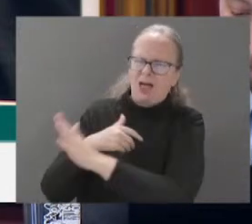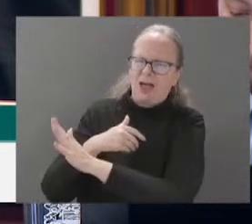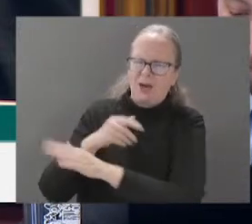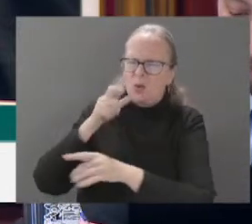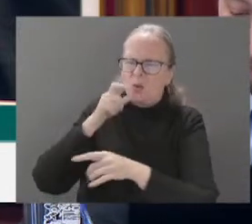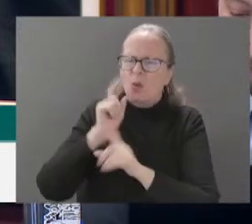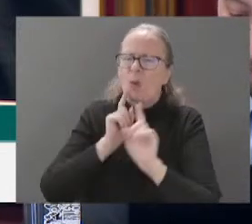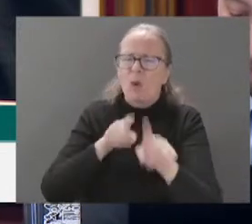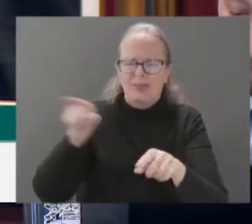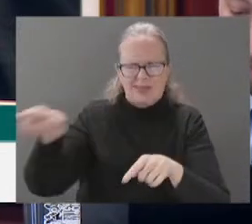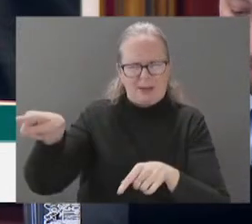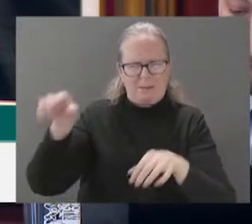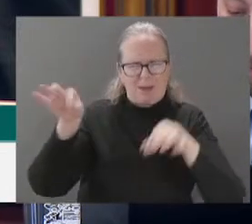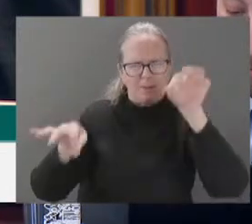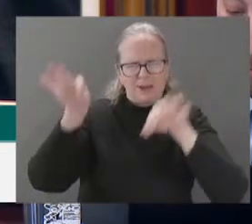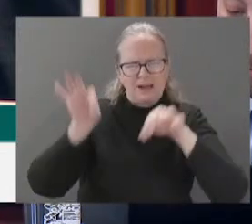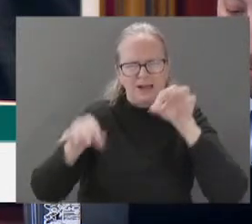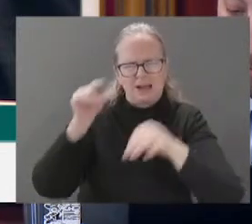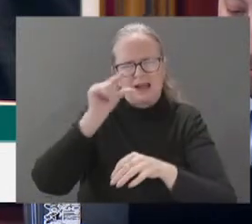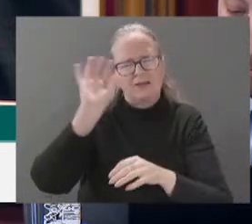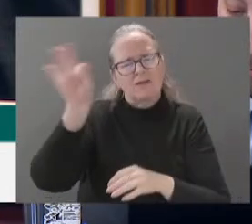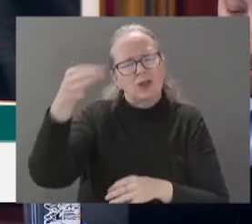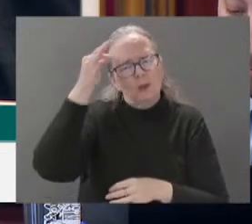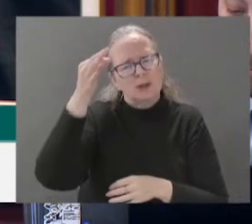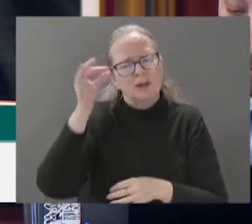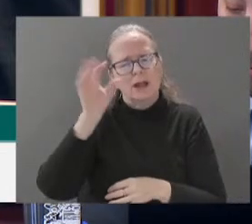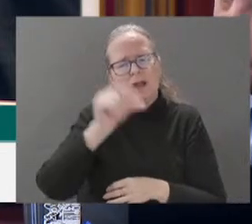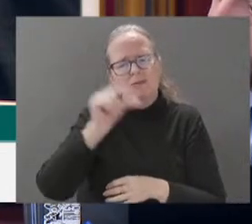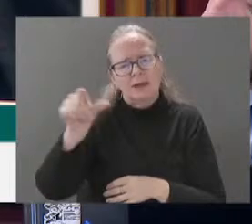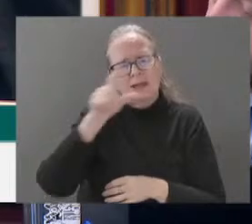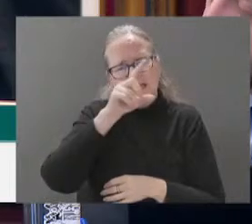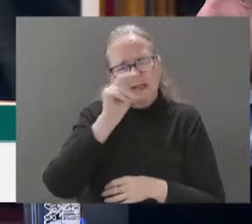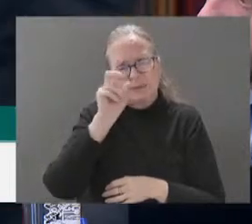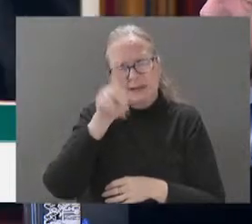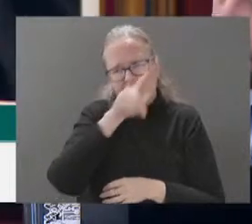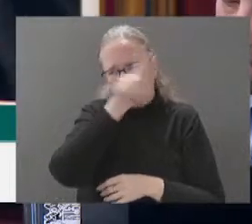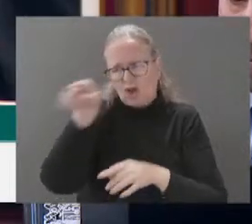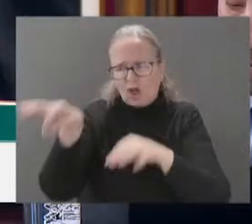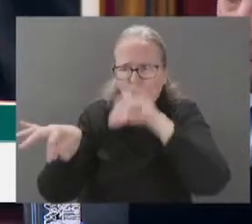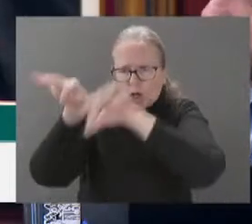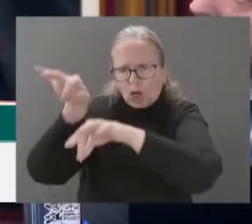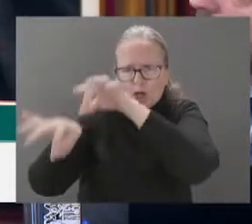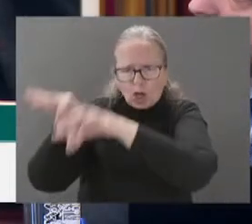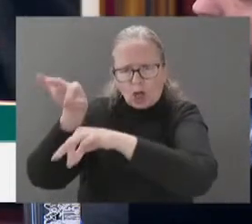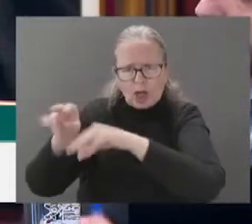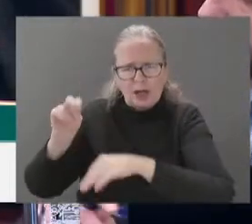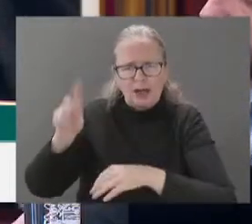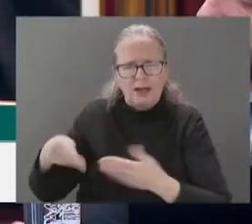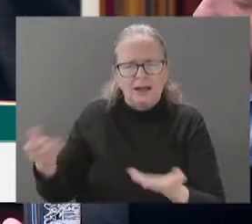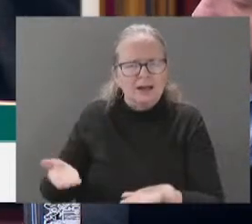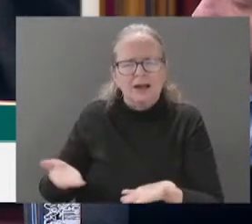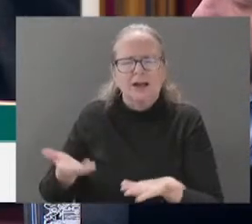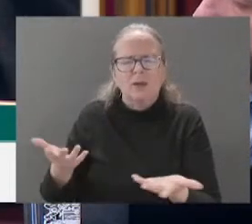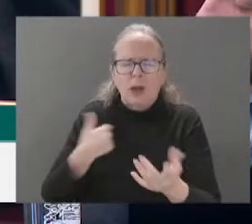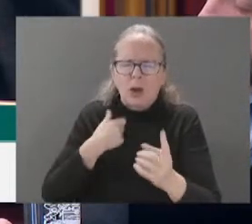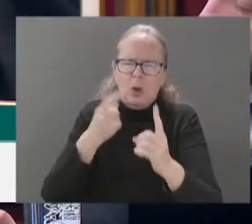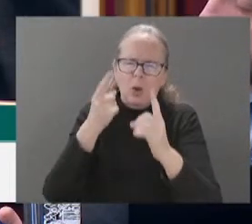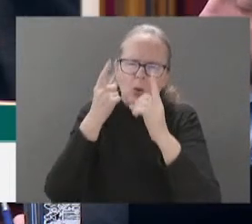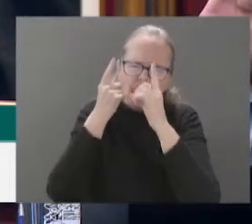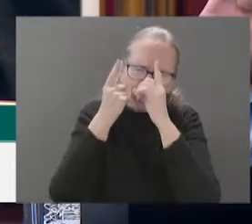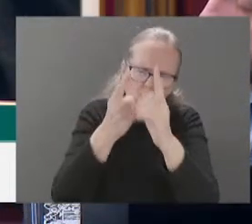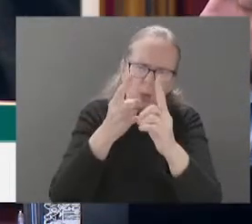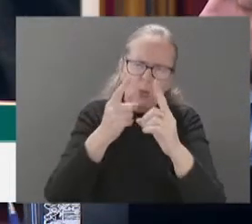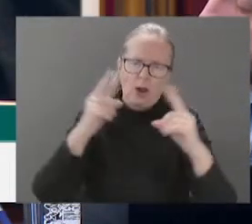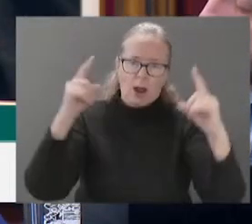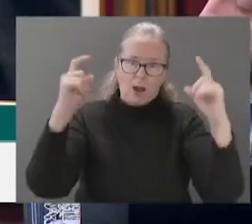policies that Empower our Frontline workers reduce bureautic tape and improve access to timely care for all we believe in a Health Care system that